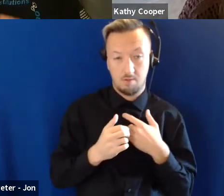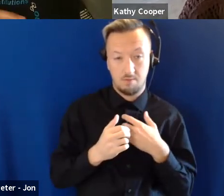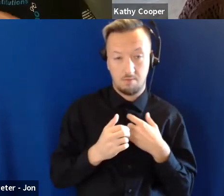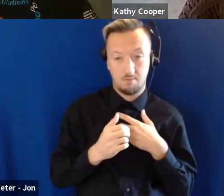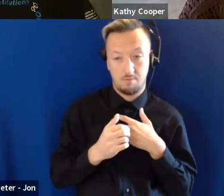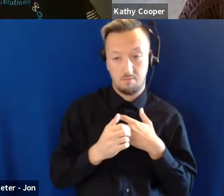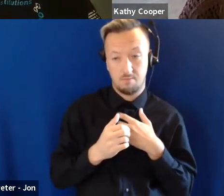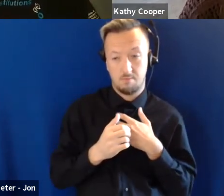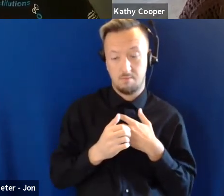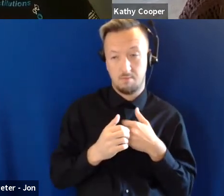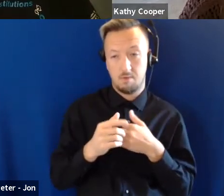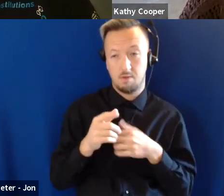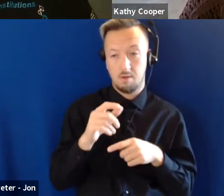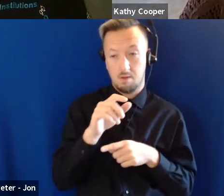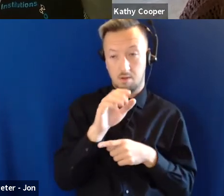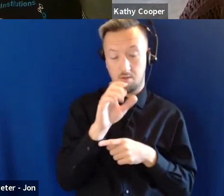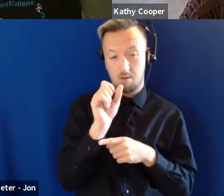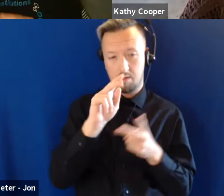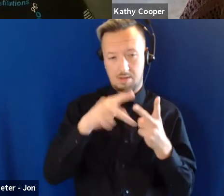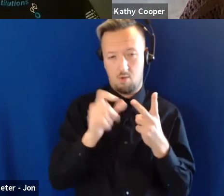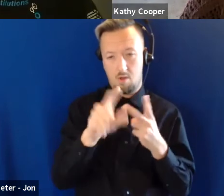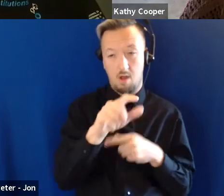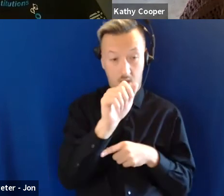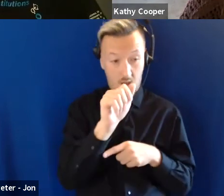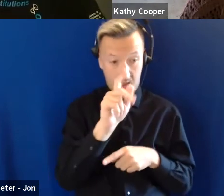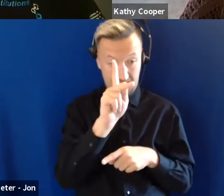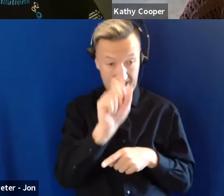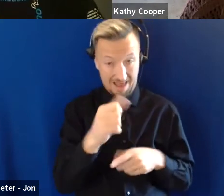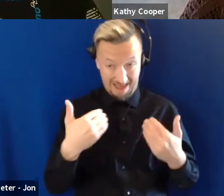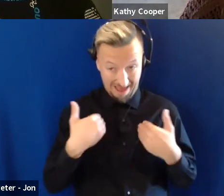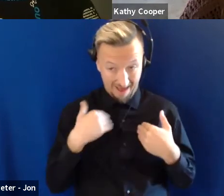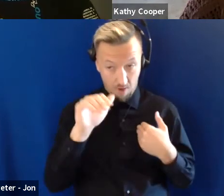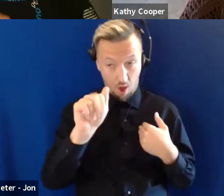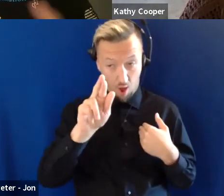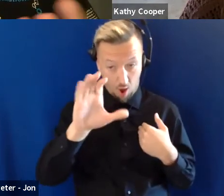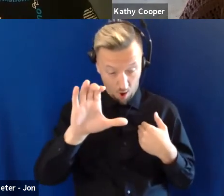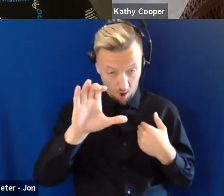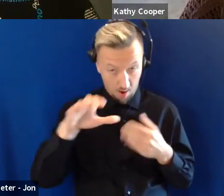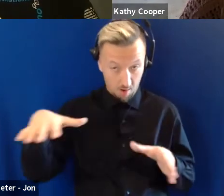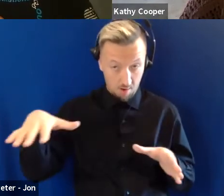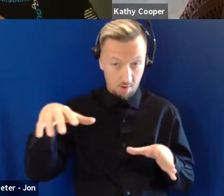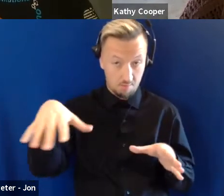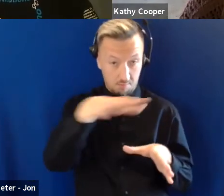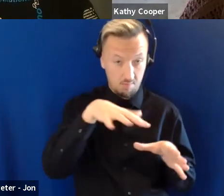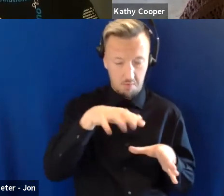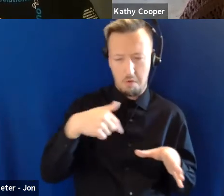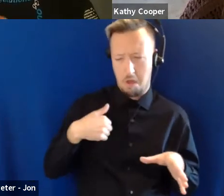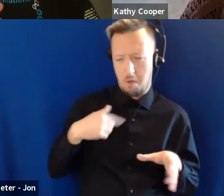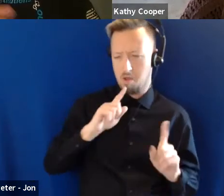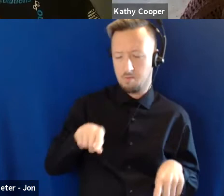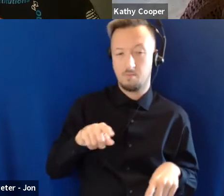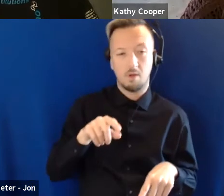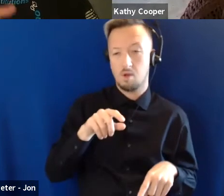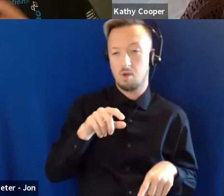Second one, is there an ARC in Kansas or in some of the metro areas? So, and I'll just take it. There is no, we do not